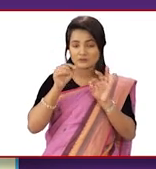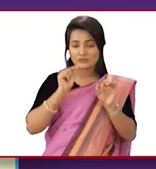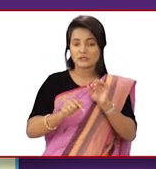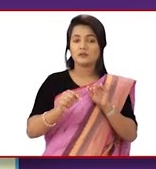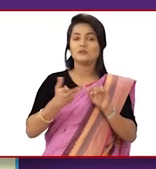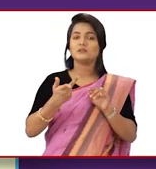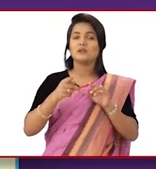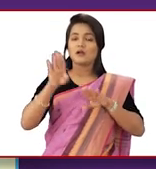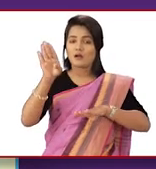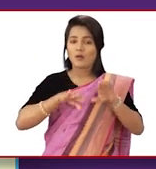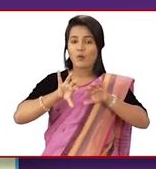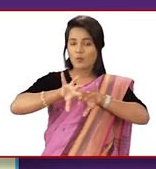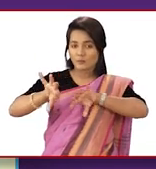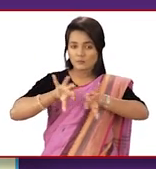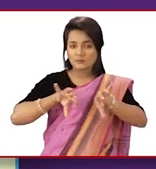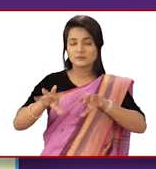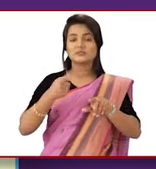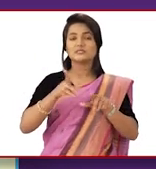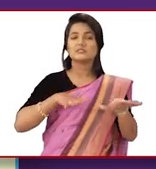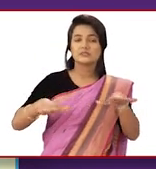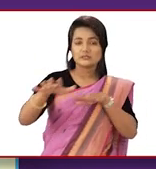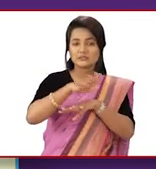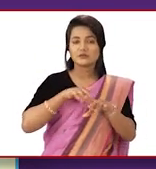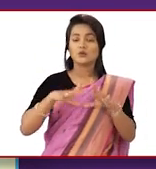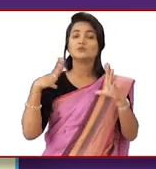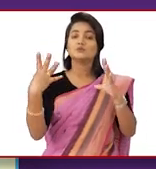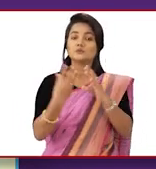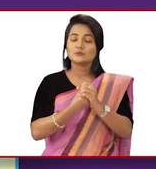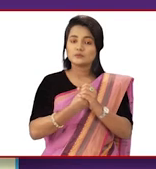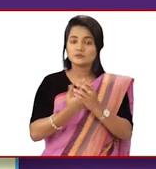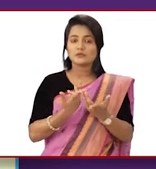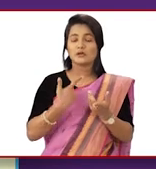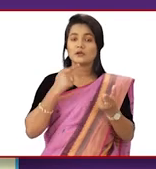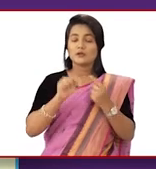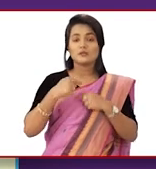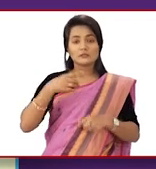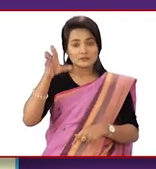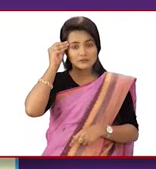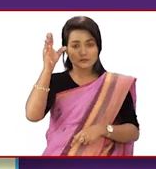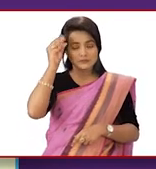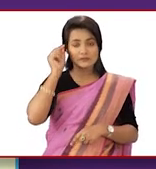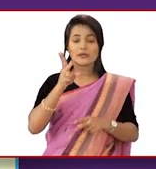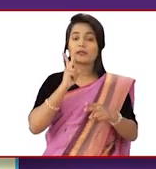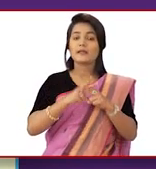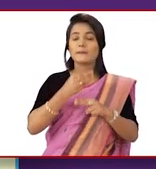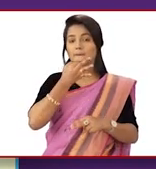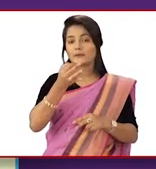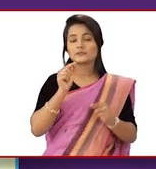intersectionality and looking at people and their situations in their totality. And we have to remember that when we're talking about